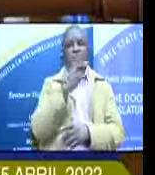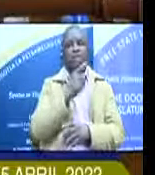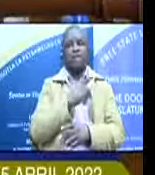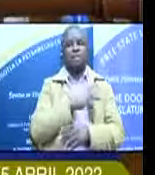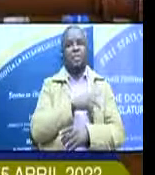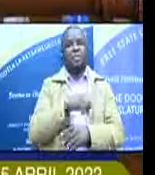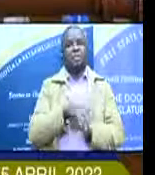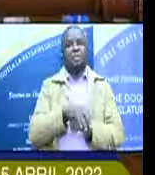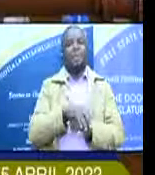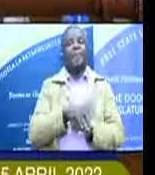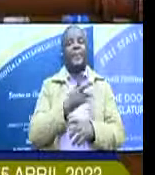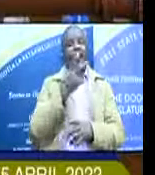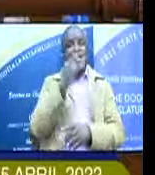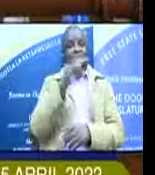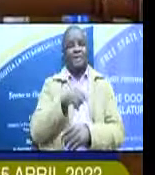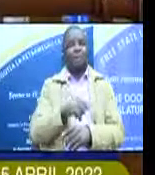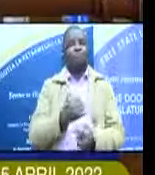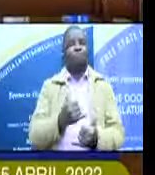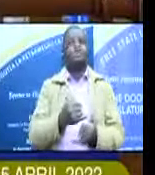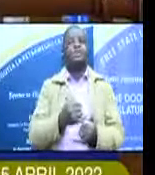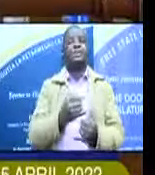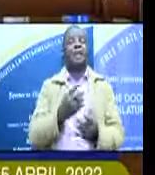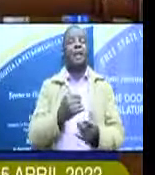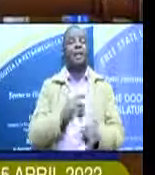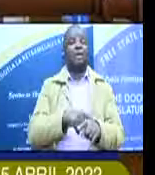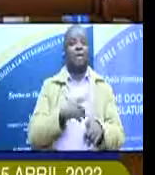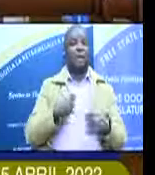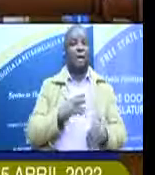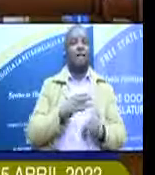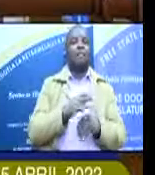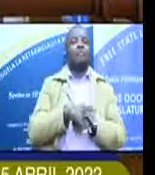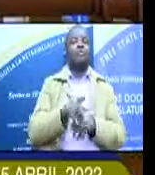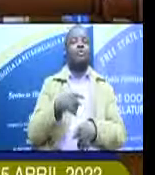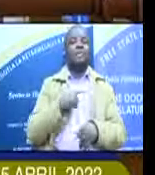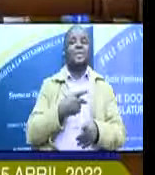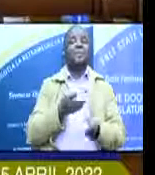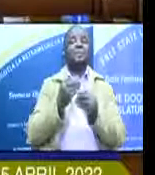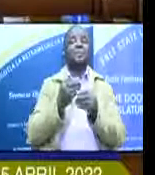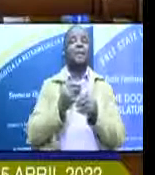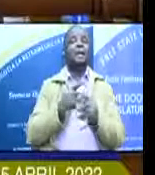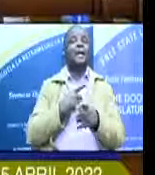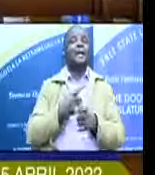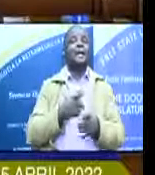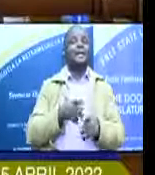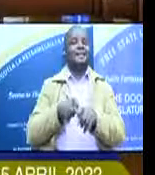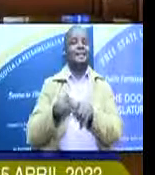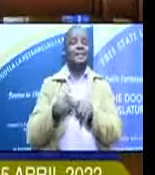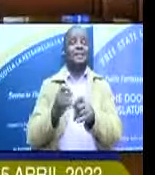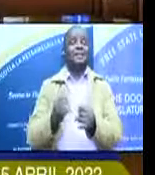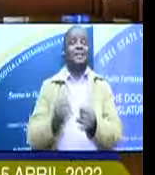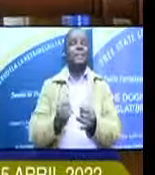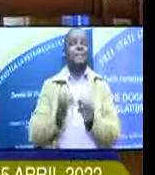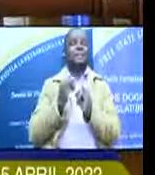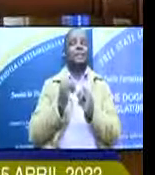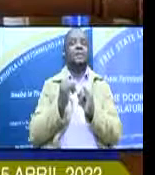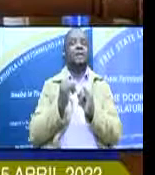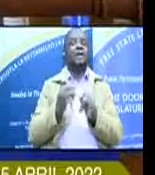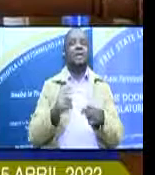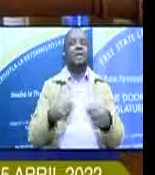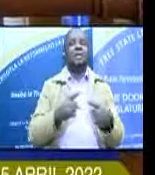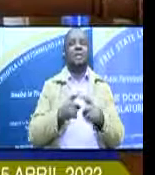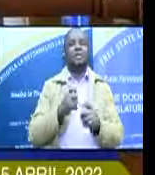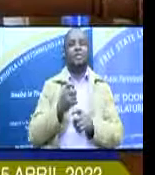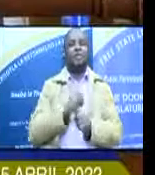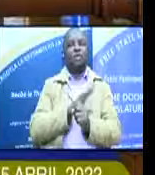sixth administration was at the time tested through the major challenges presented by the COVID-19